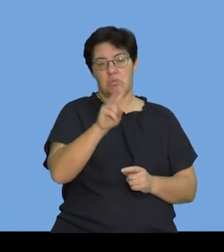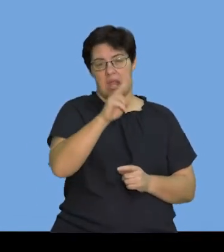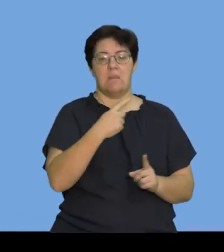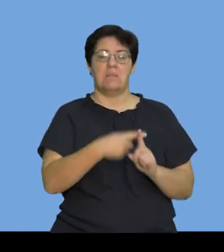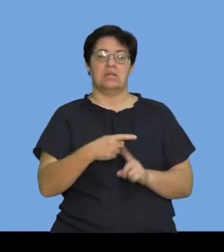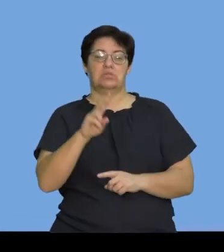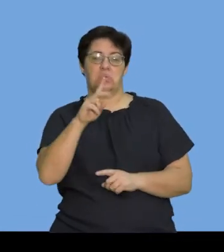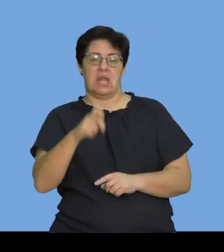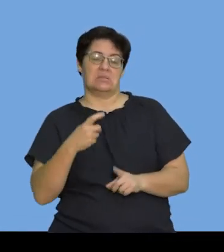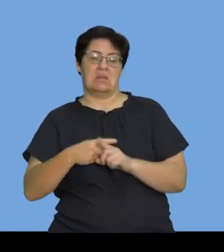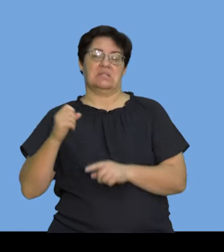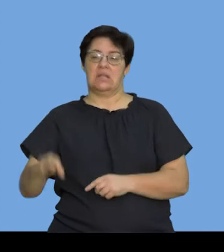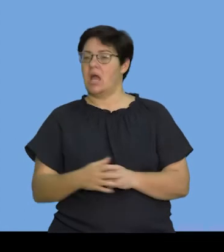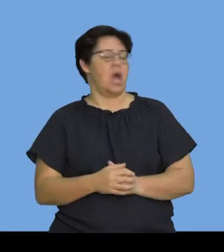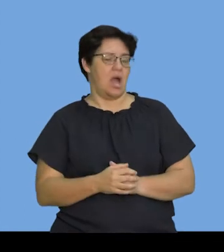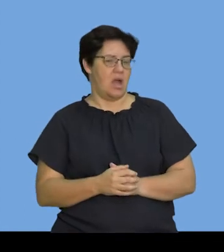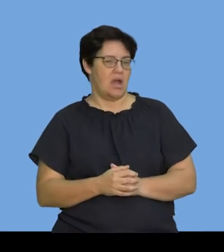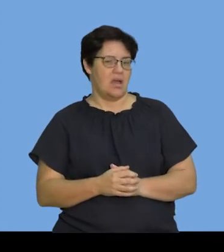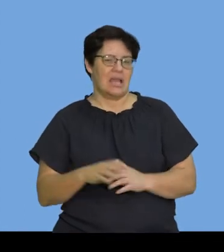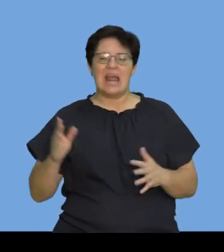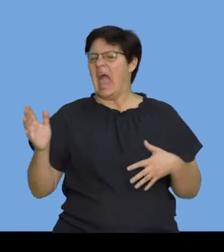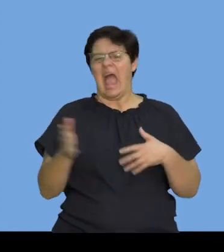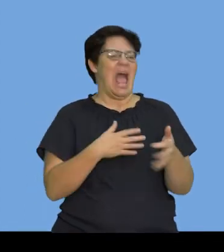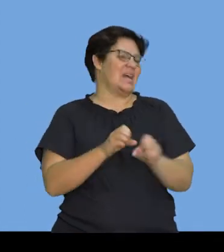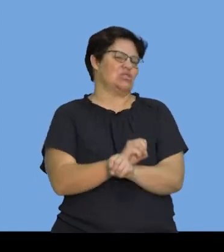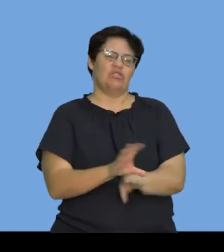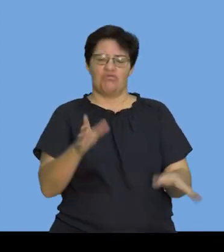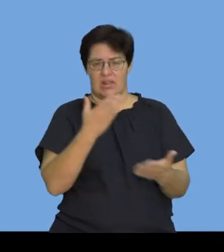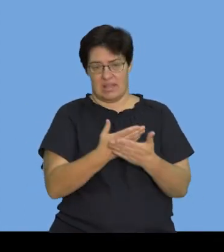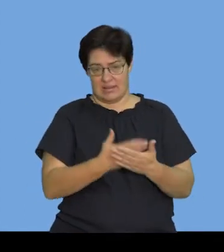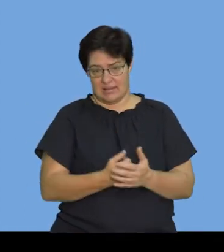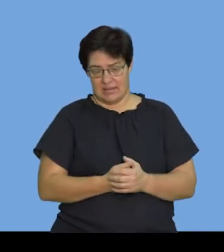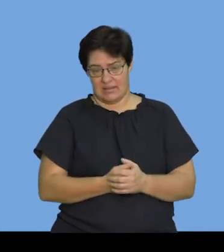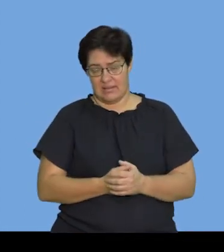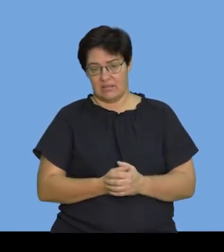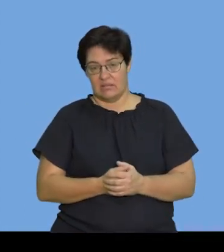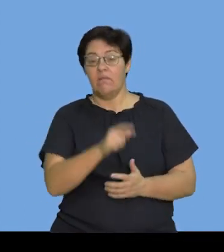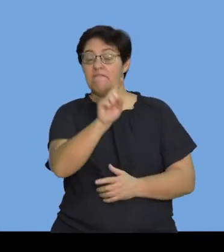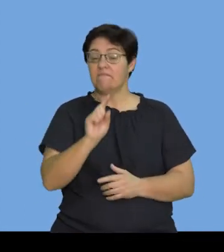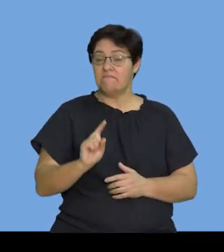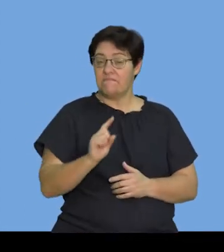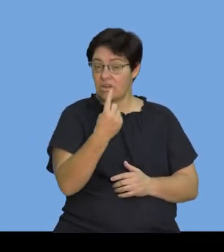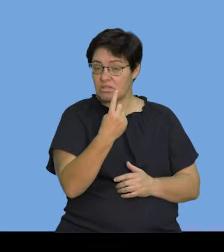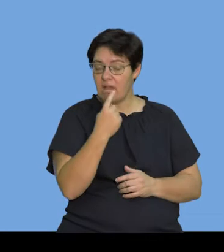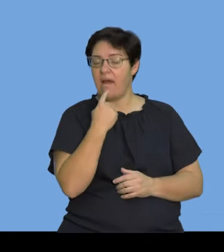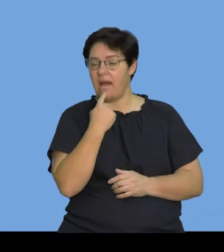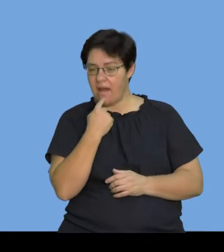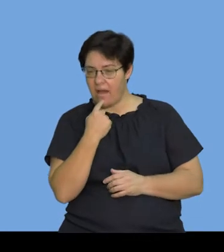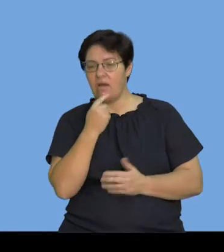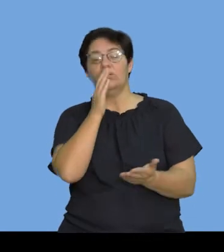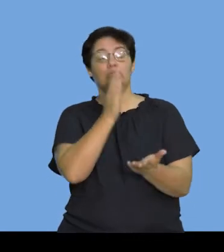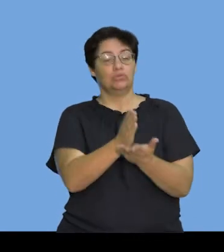plus 3. No, it can be just general. The first thing that you need to always do is to make sure that